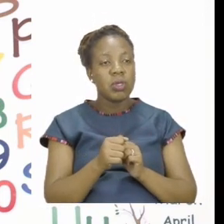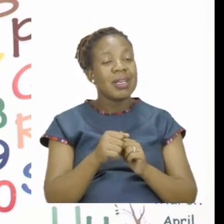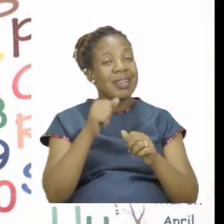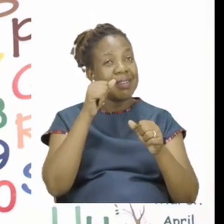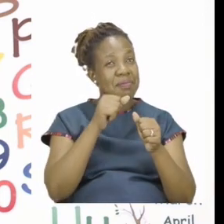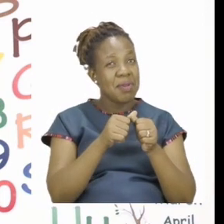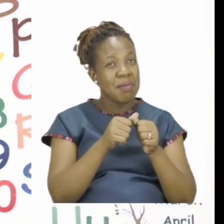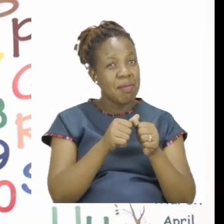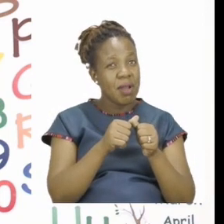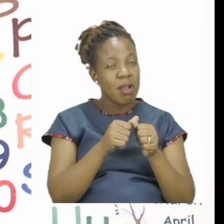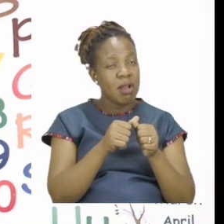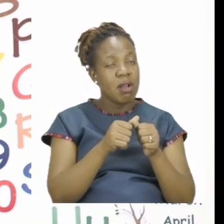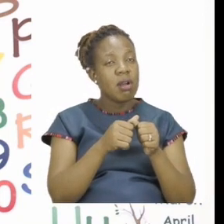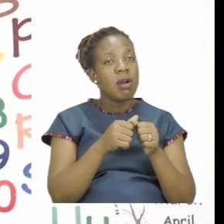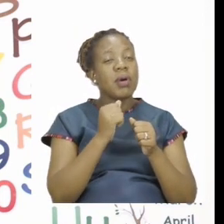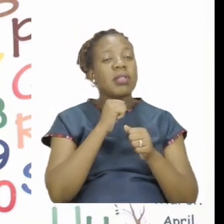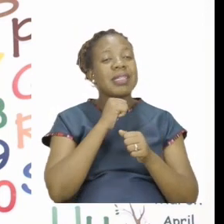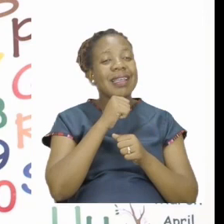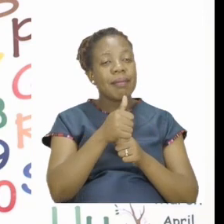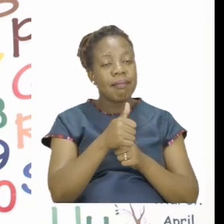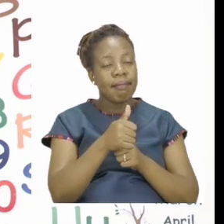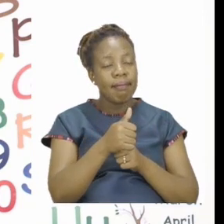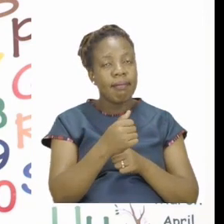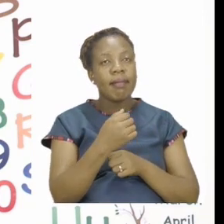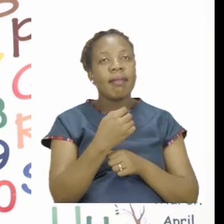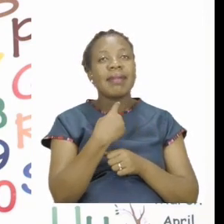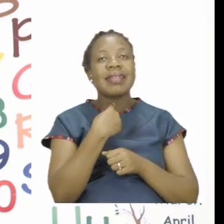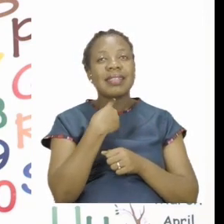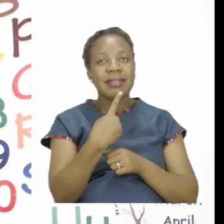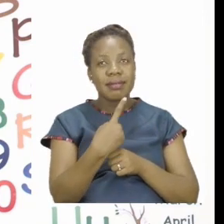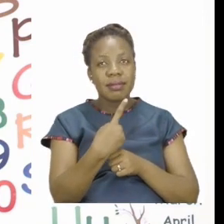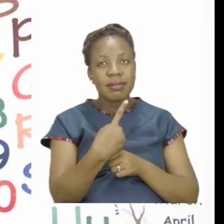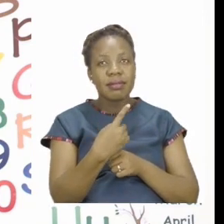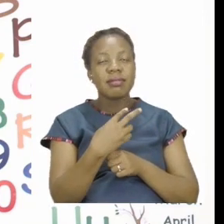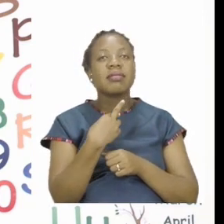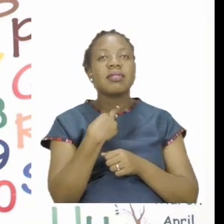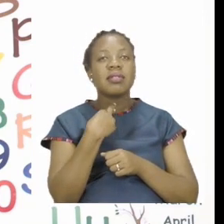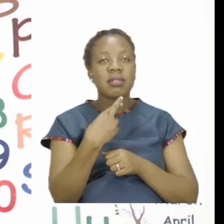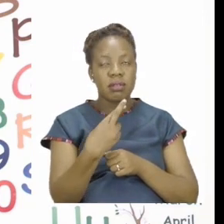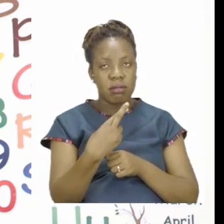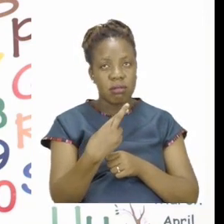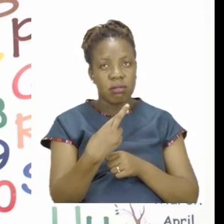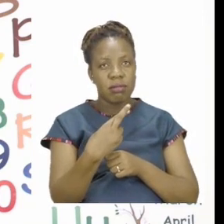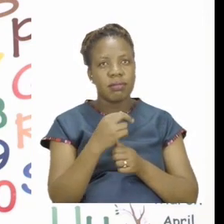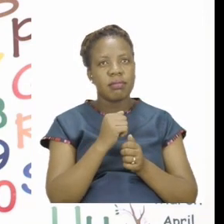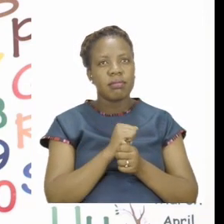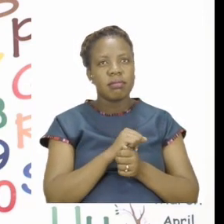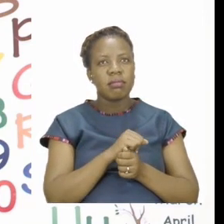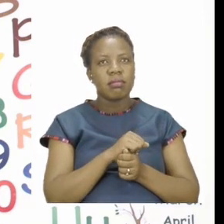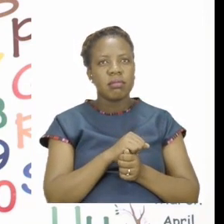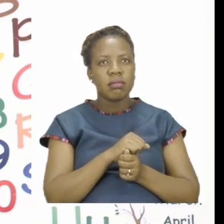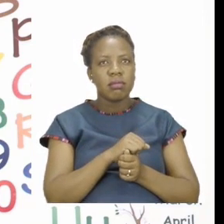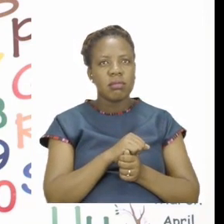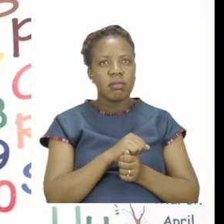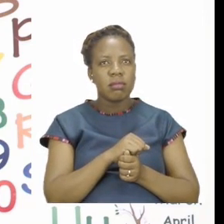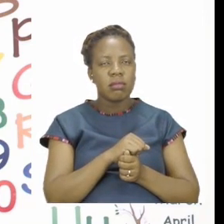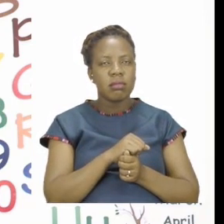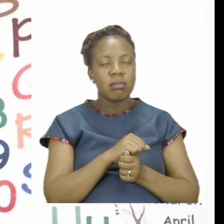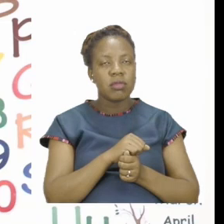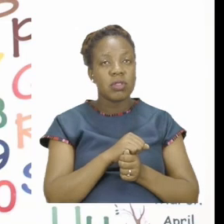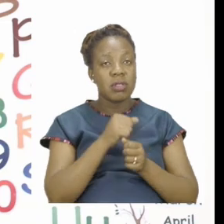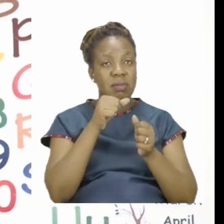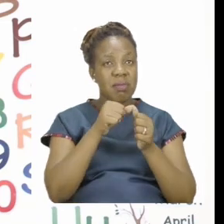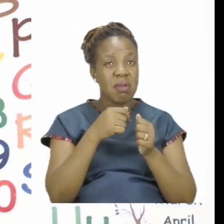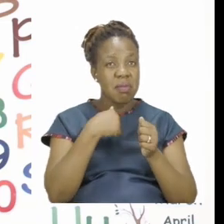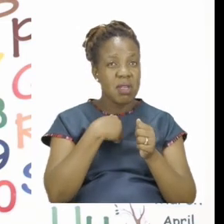are. For my examples here, I have used is, and I've also used is for the second